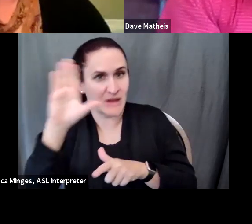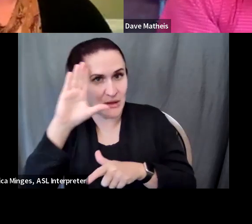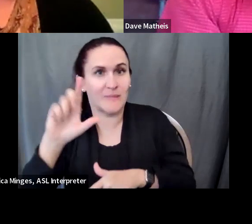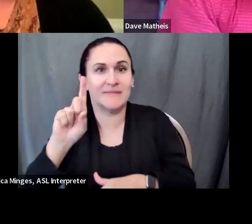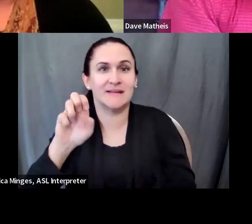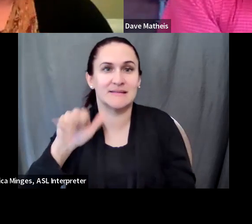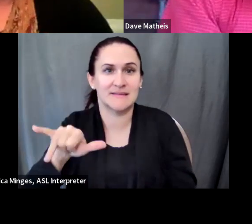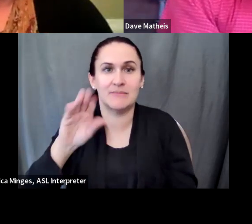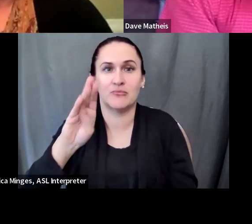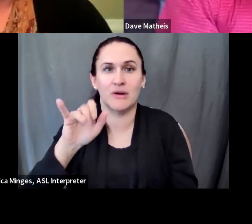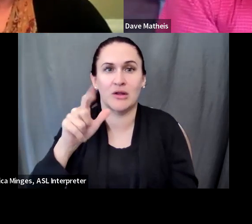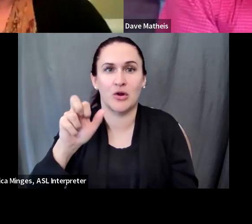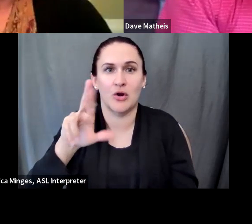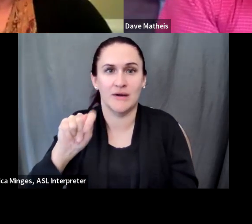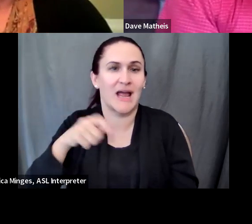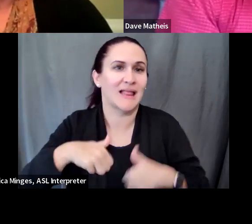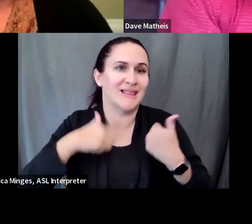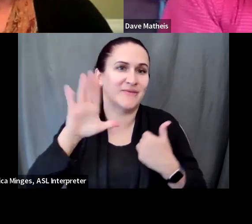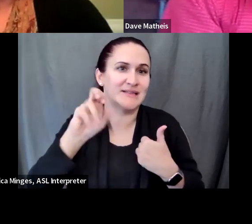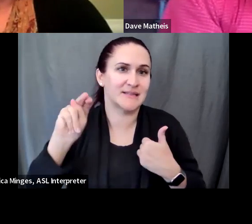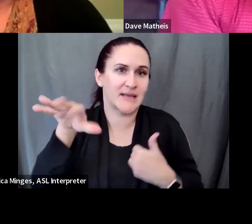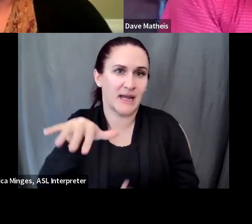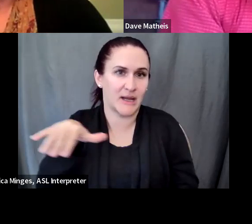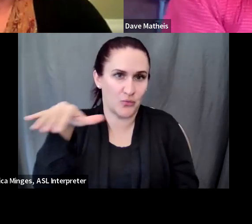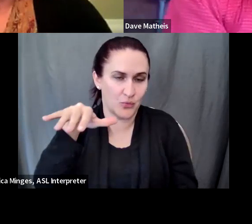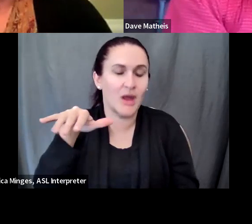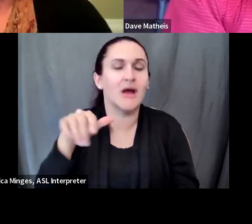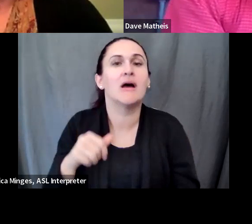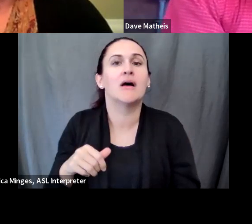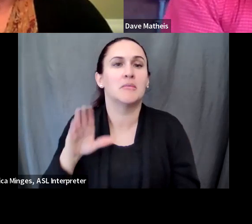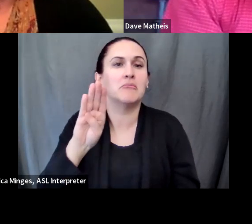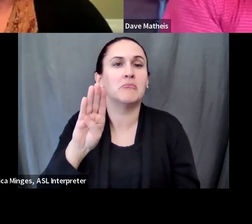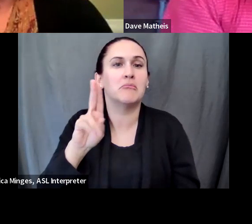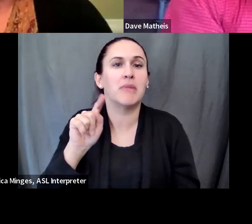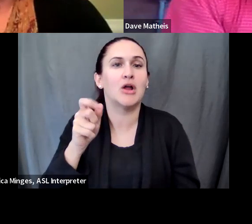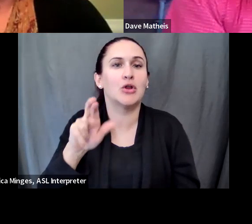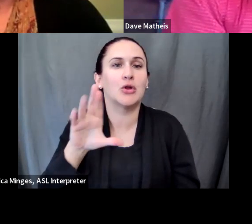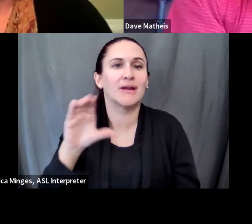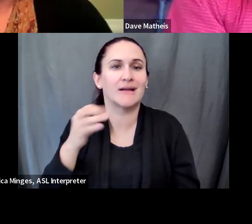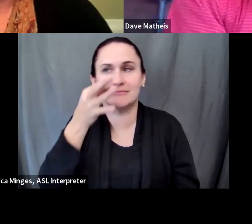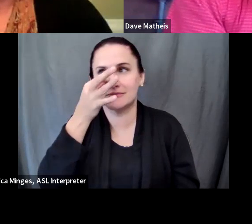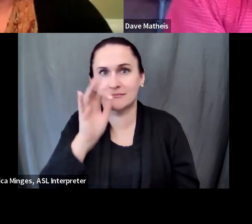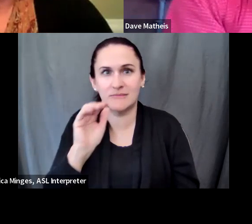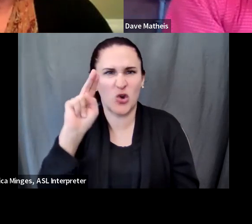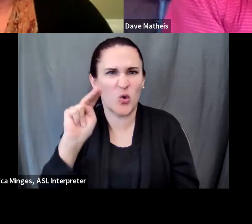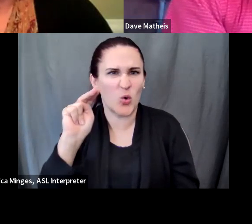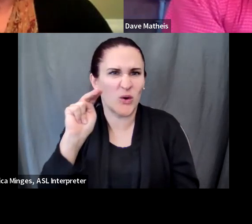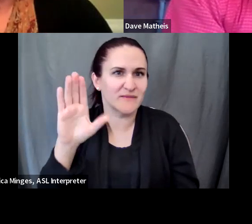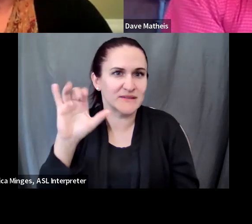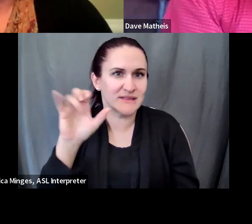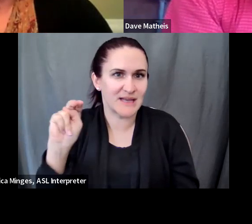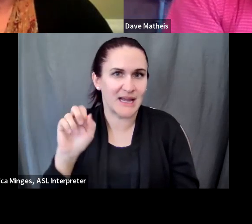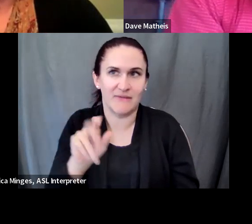I live in the Cincinnati area. And Butler County is just north of Cincinnati, if you know about